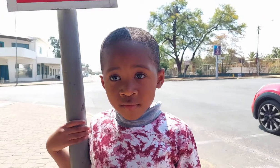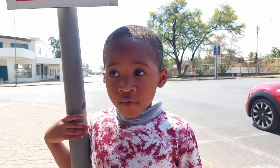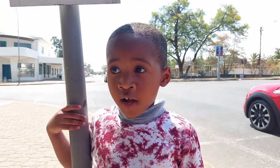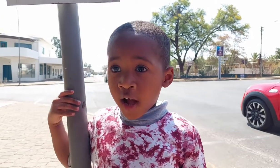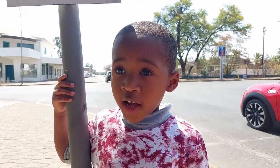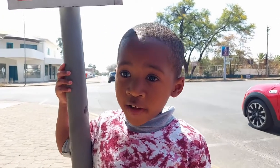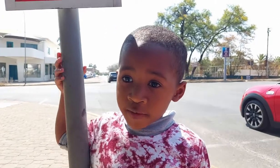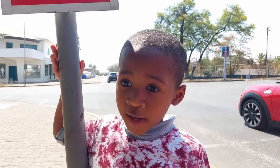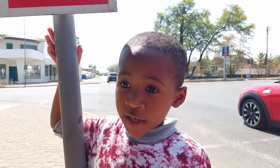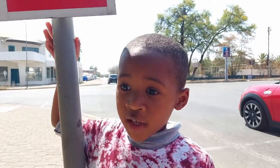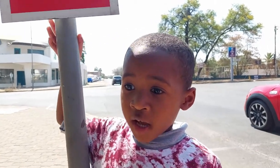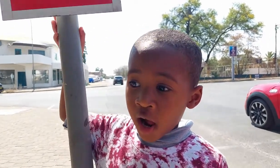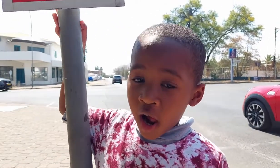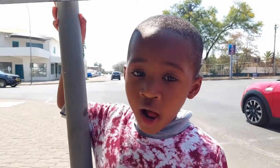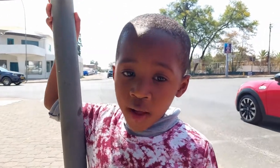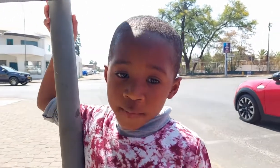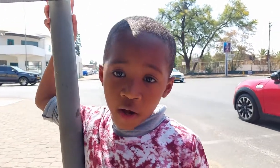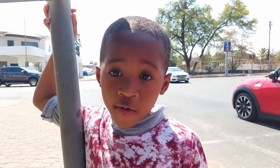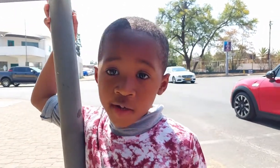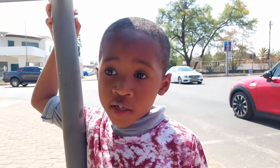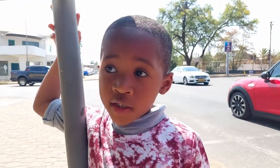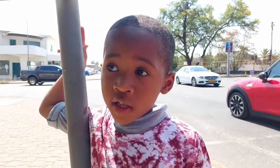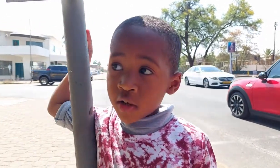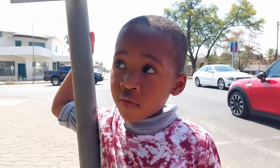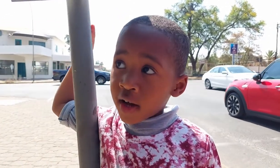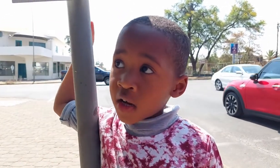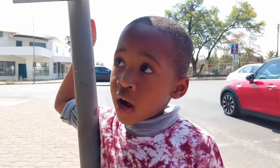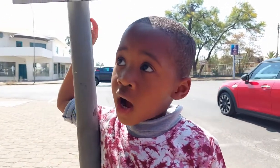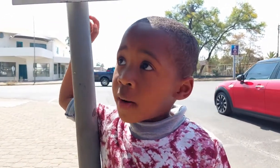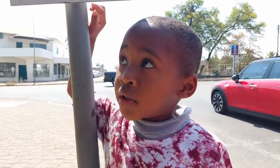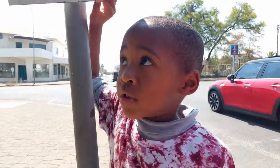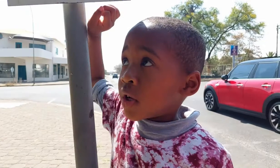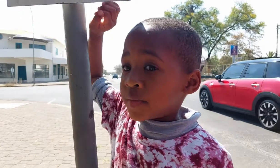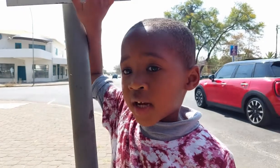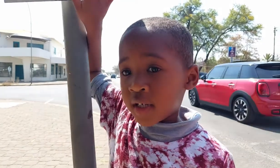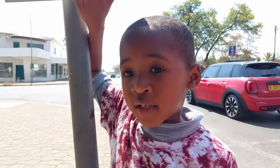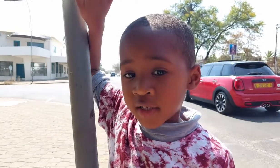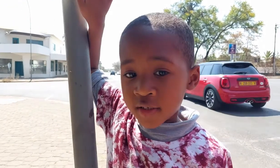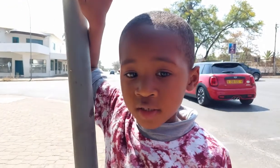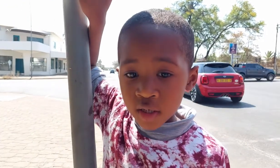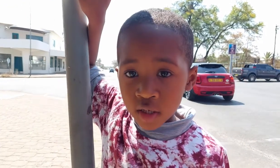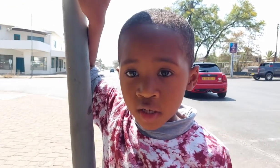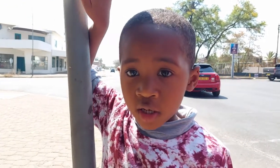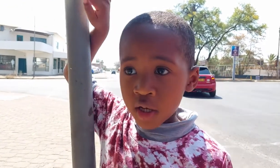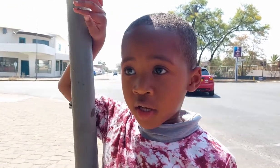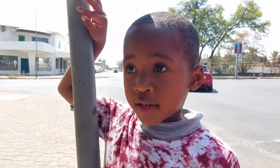Hi everybody. I want to tell you what a club sign is.